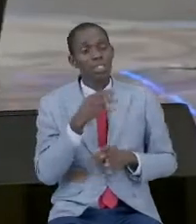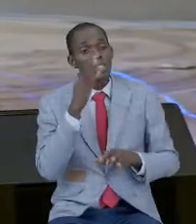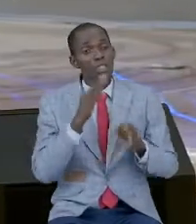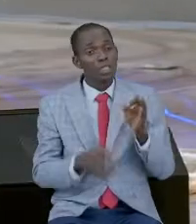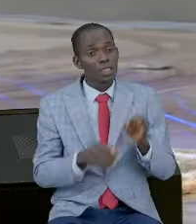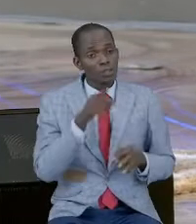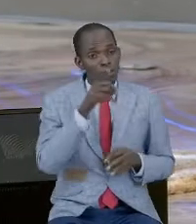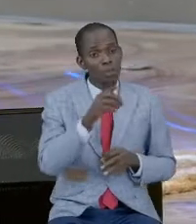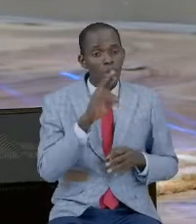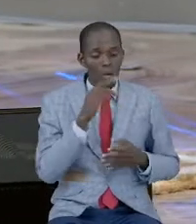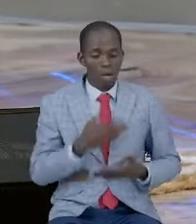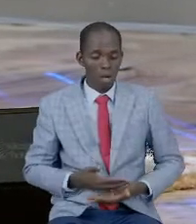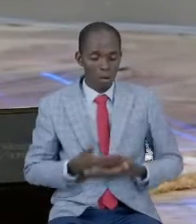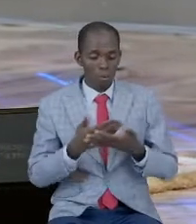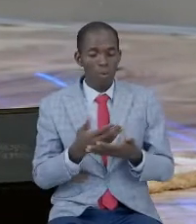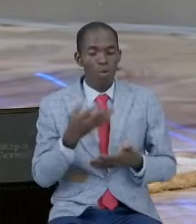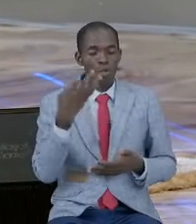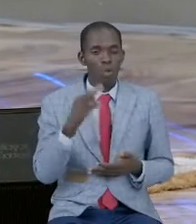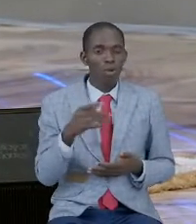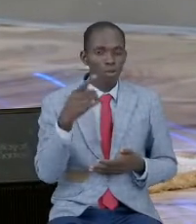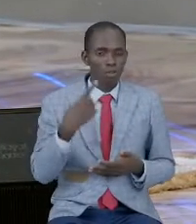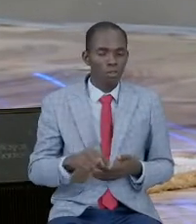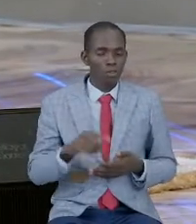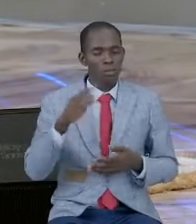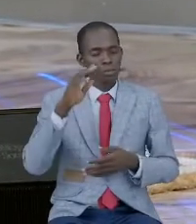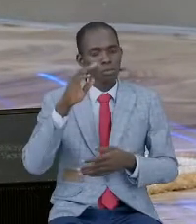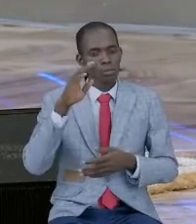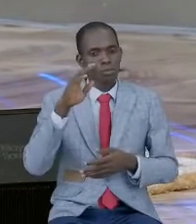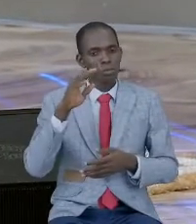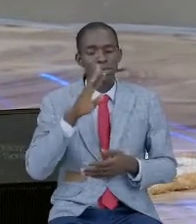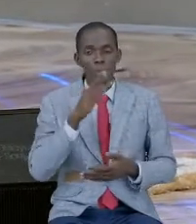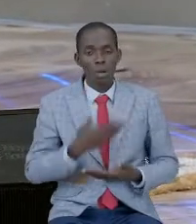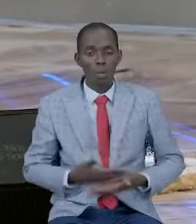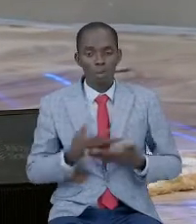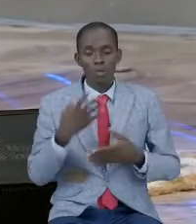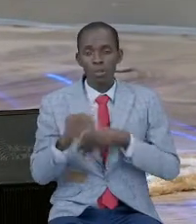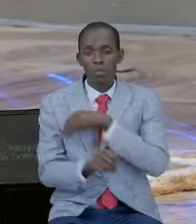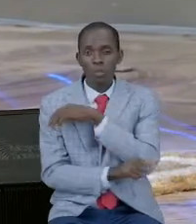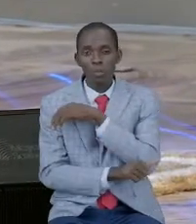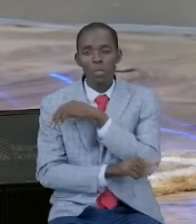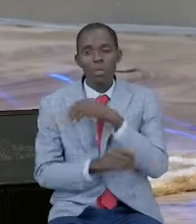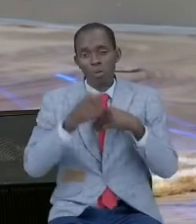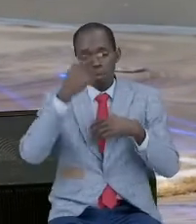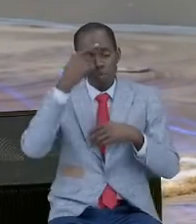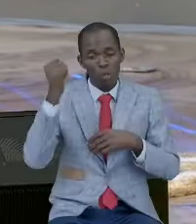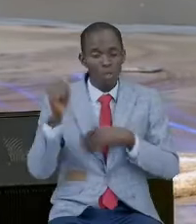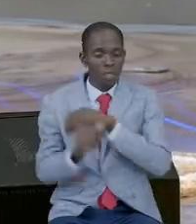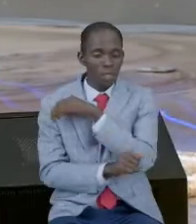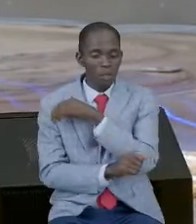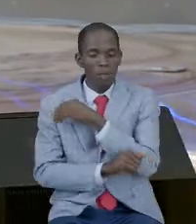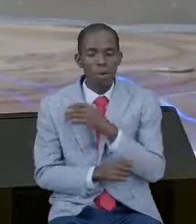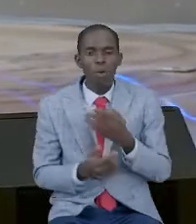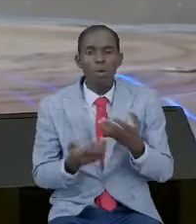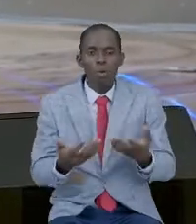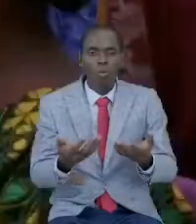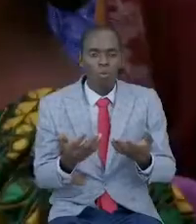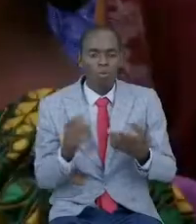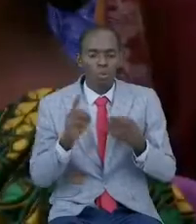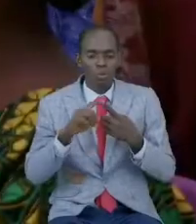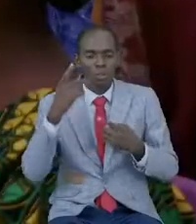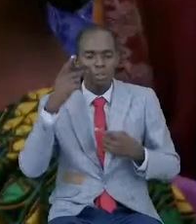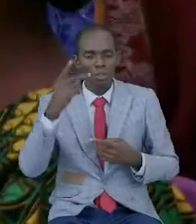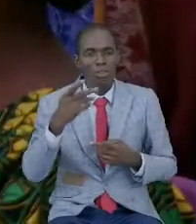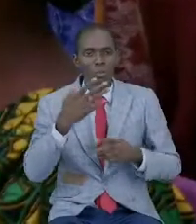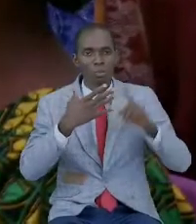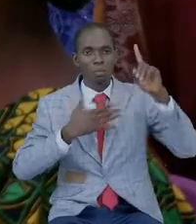Abraham rejoiced to see my days, and he saw it, and he rejoiced. And you go about to